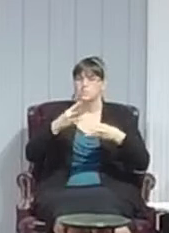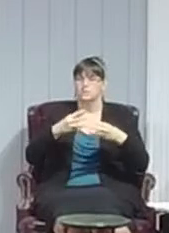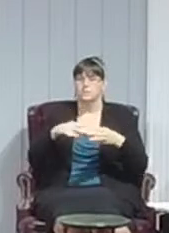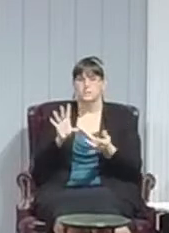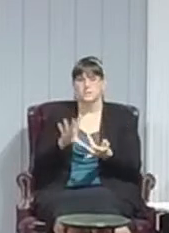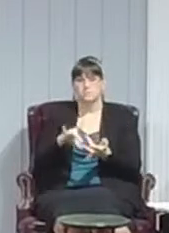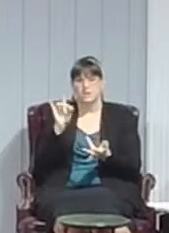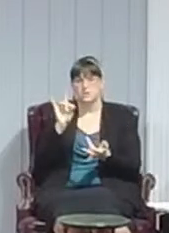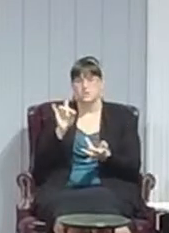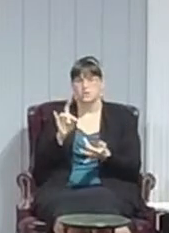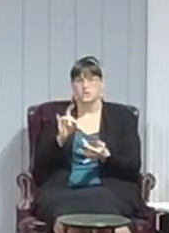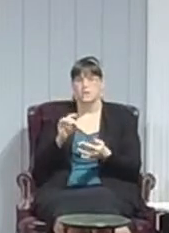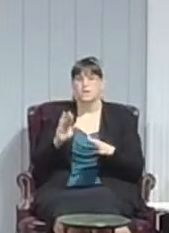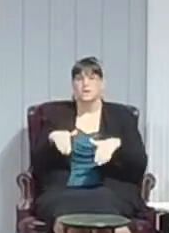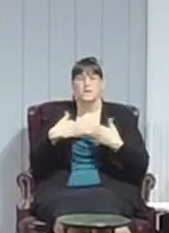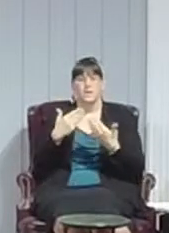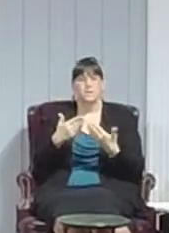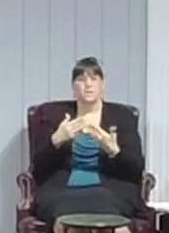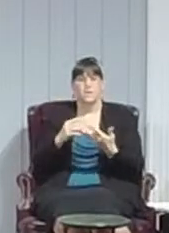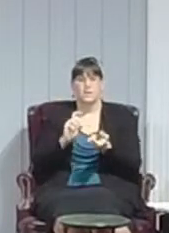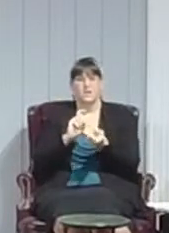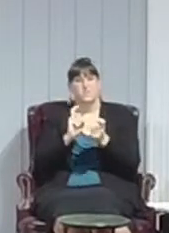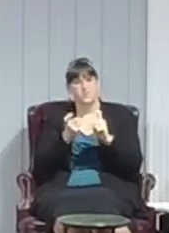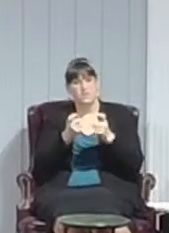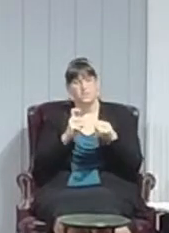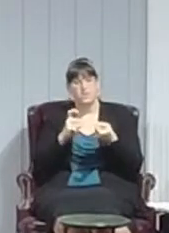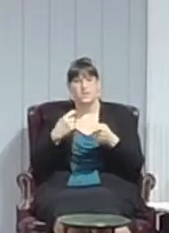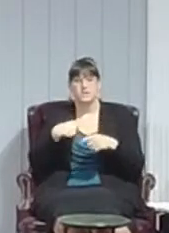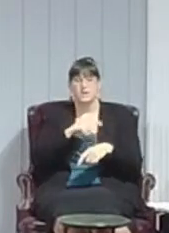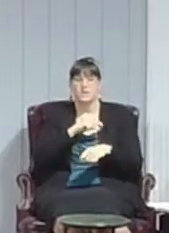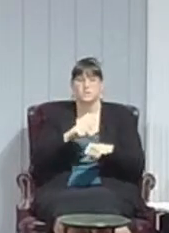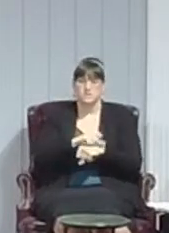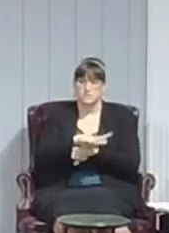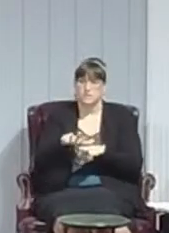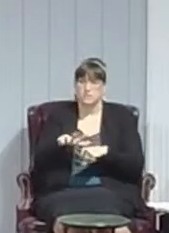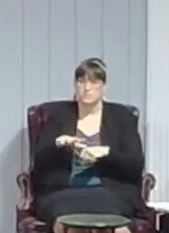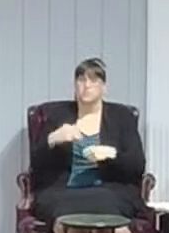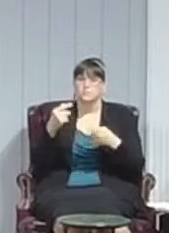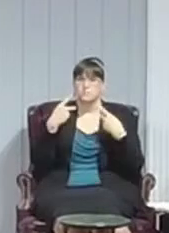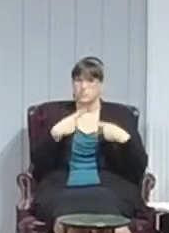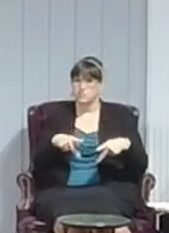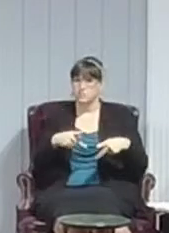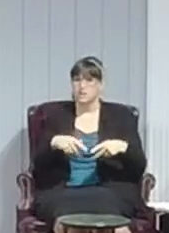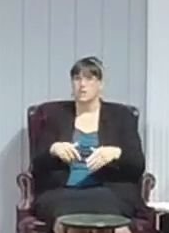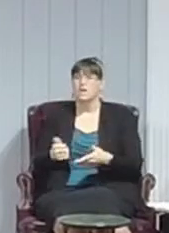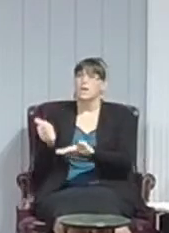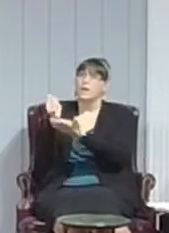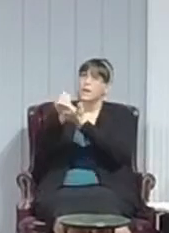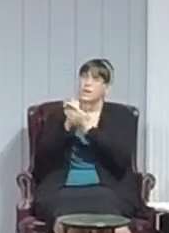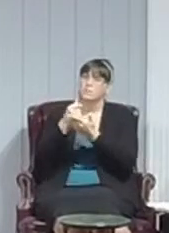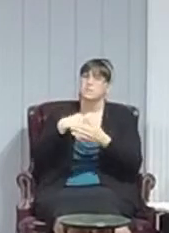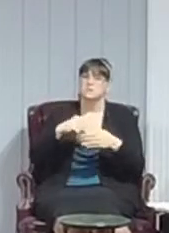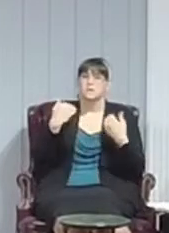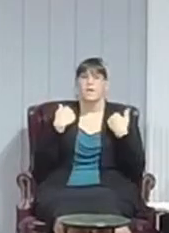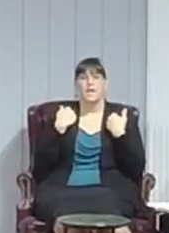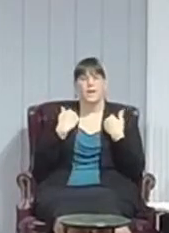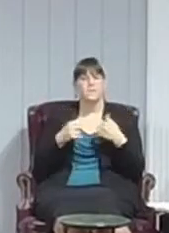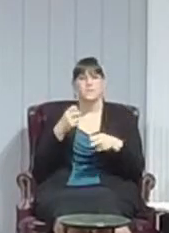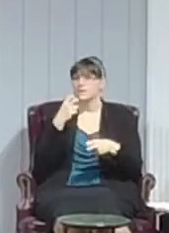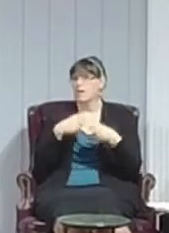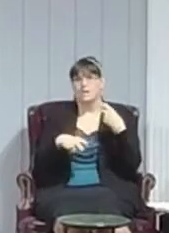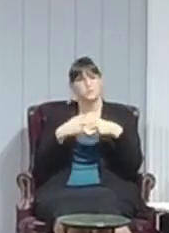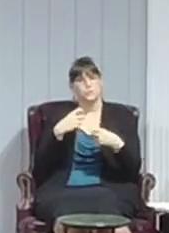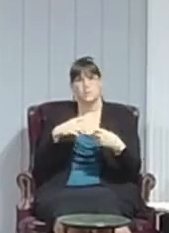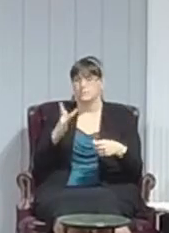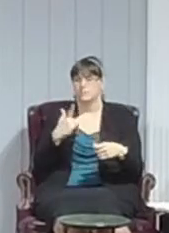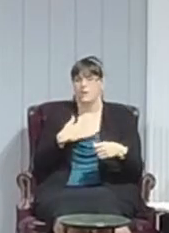in the sense of how those things affect us personally, I pray that you'd help us to have an untroubled heart. I pray, Heavenly Father,